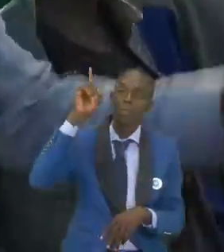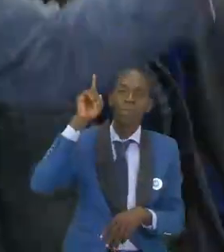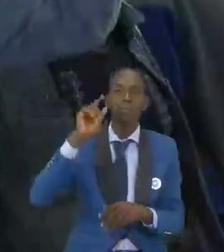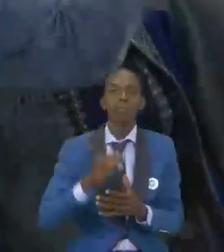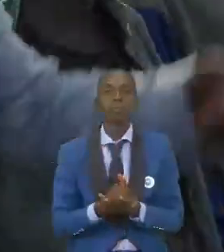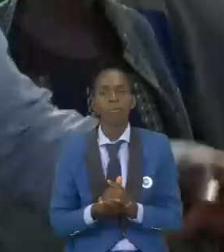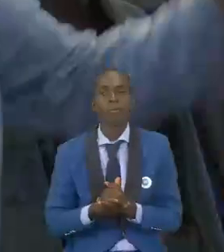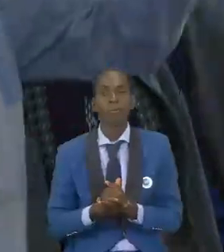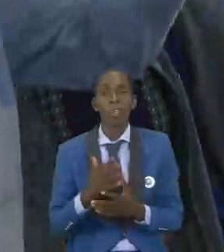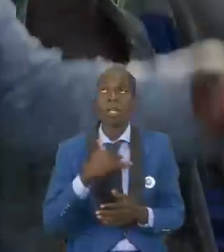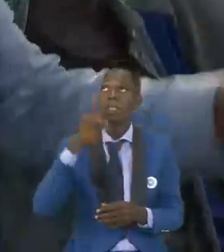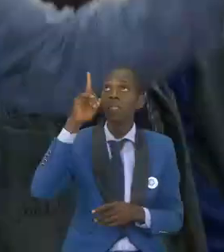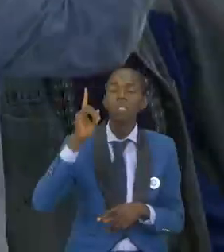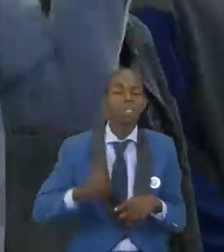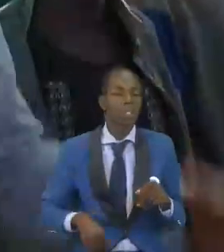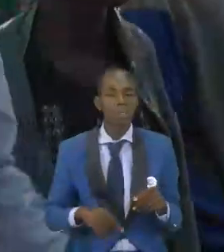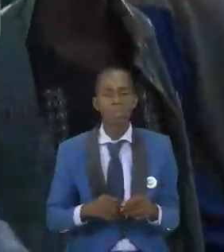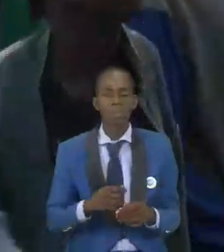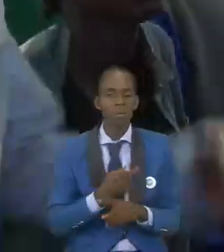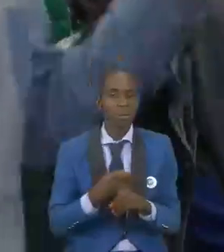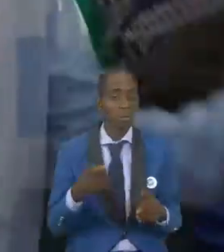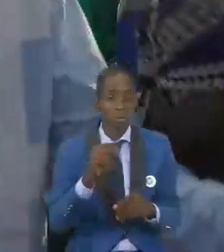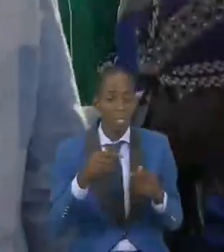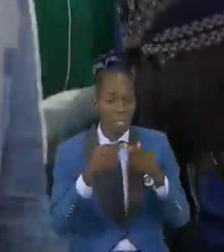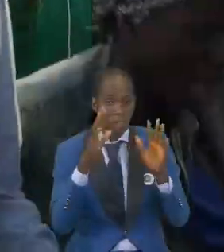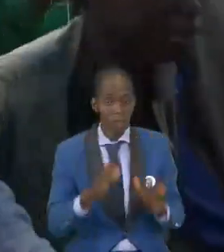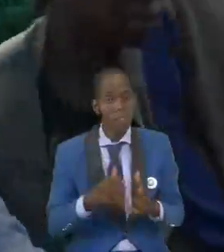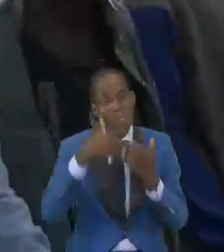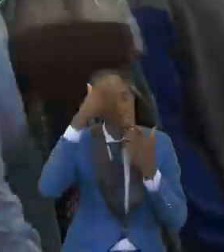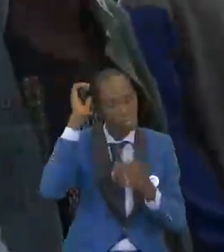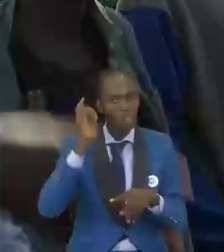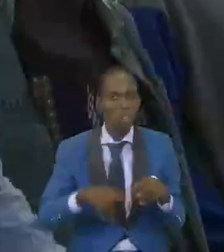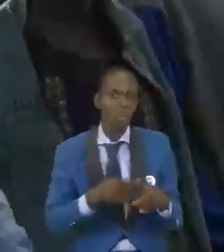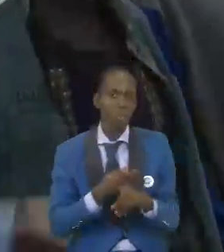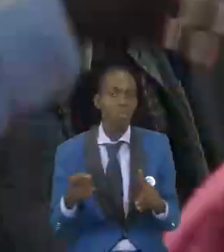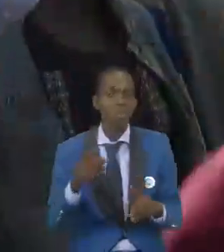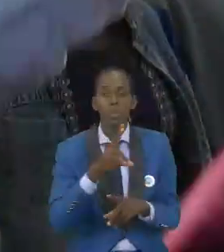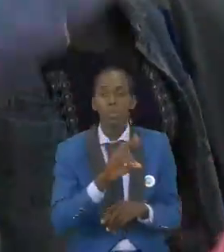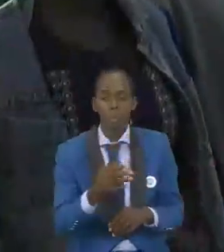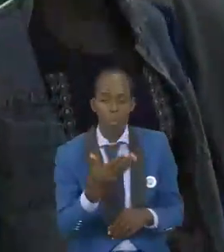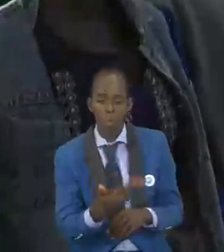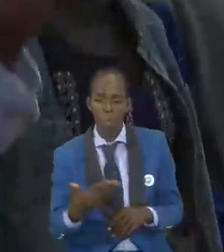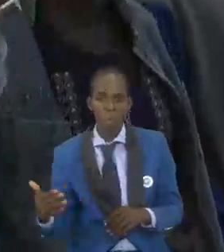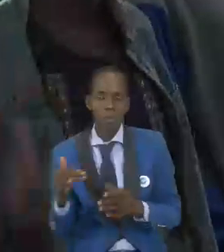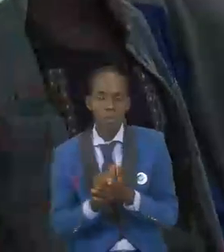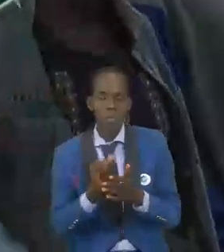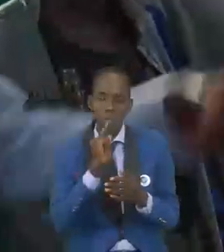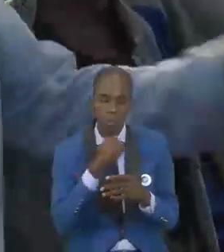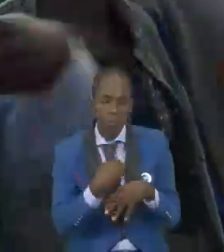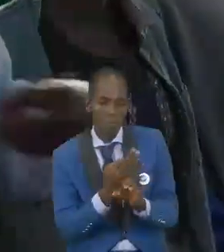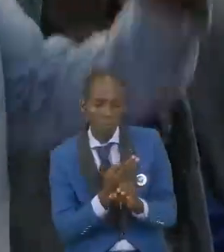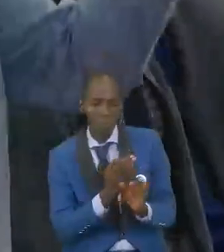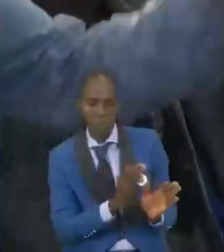And he cannot hurt you. They cannot even touch you. No weapon that is formed or fashioned against you shall